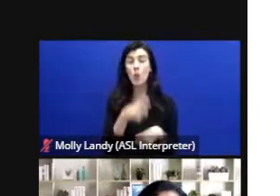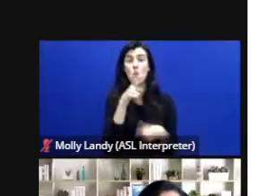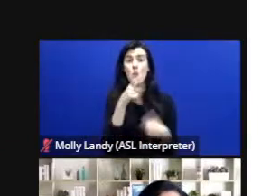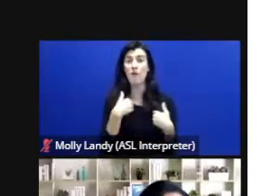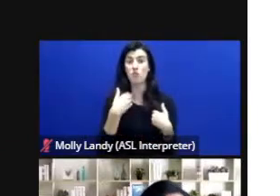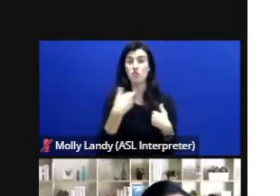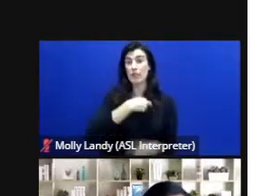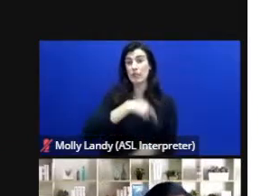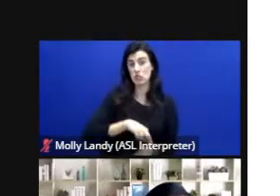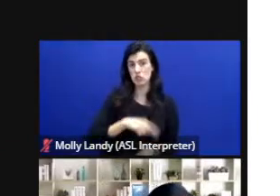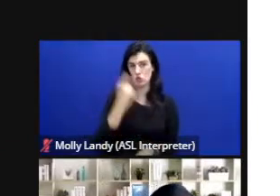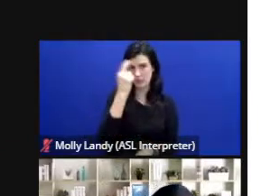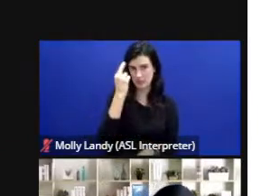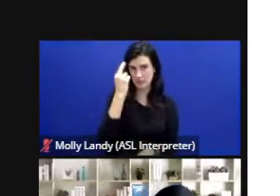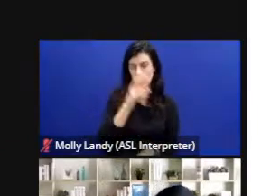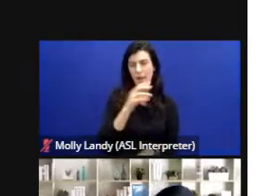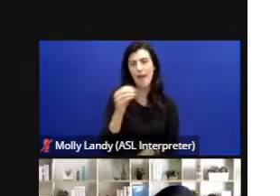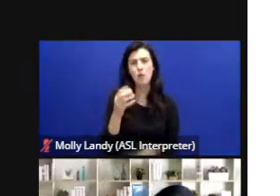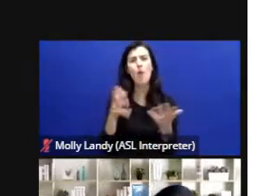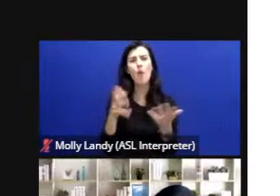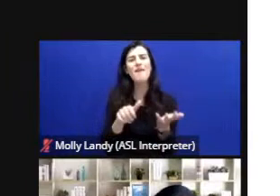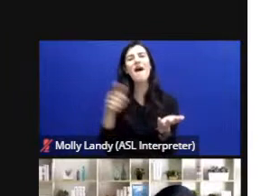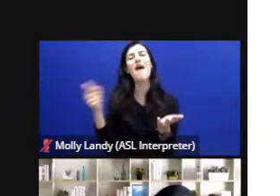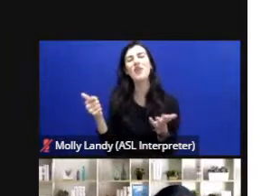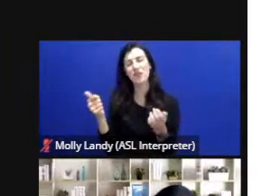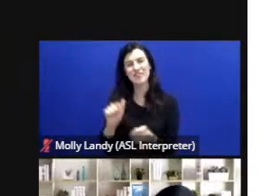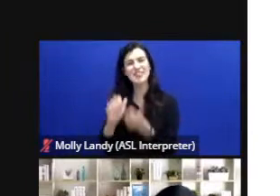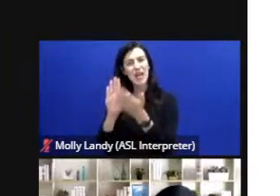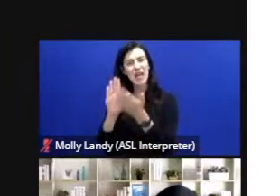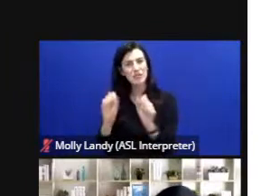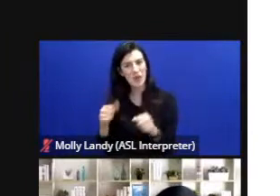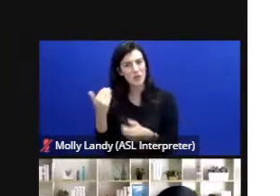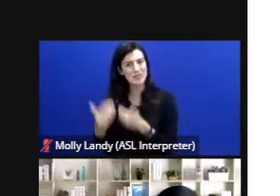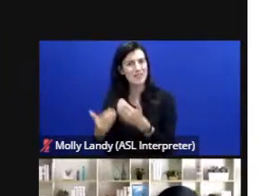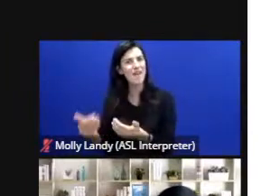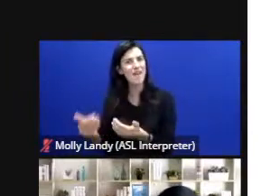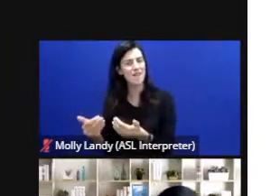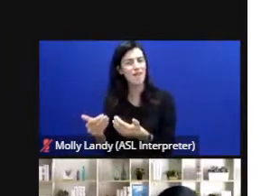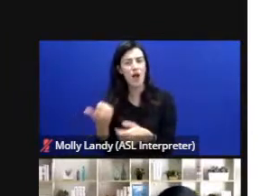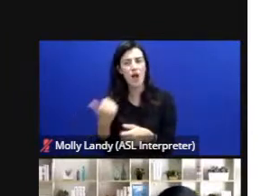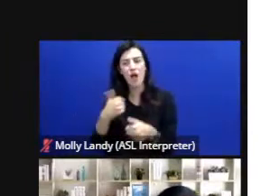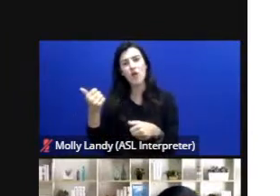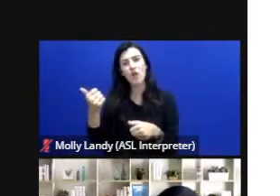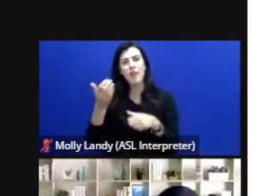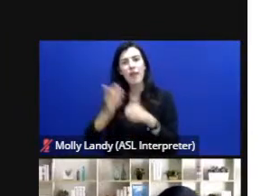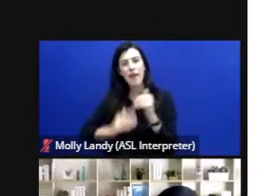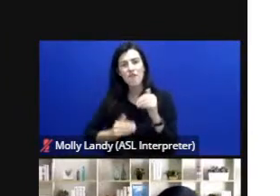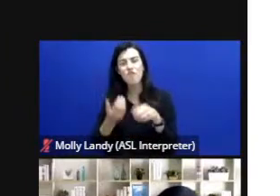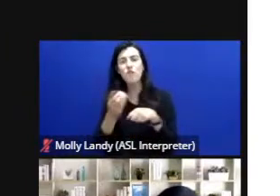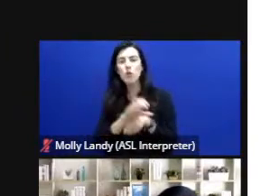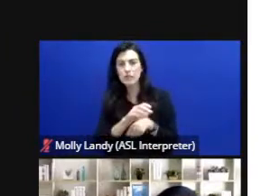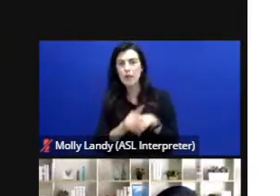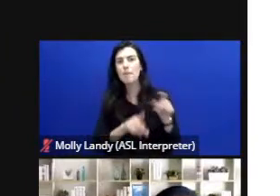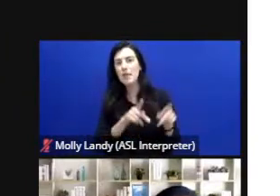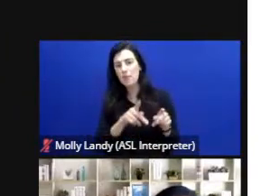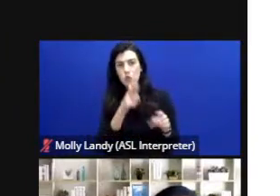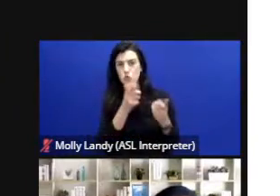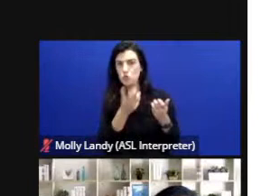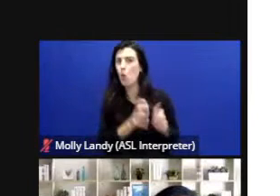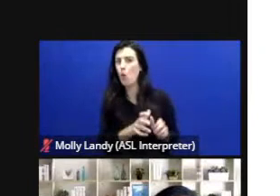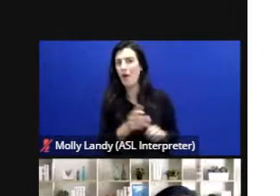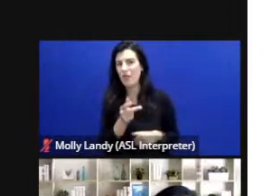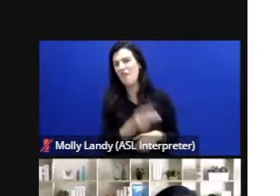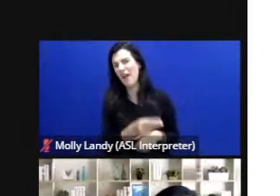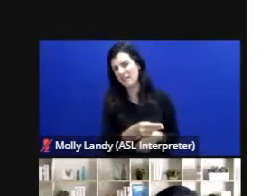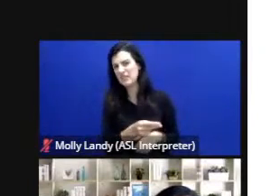other mitigating steps that you can take other than forcing a vaccine upon people who do not wish to take it. I appreciate your time tonight. Thank you.